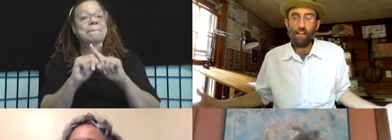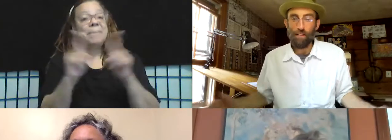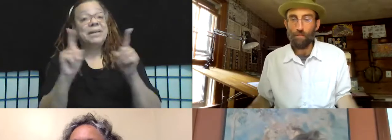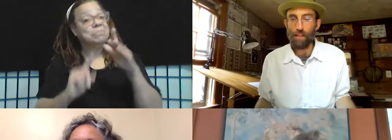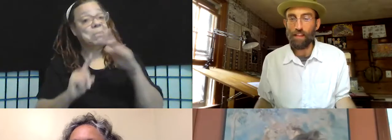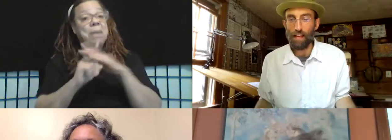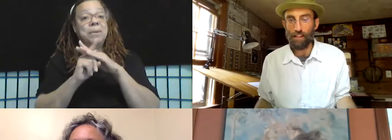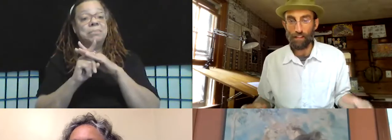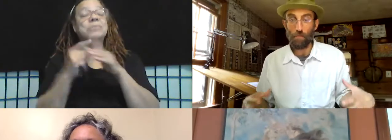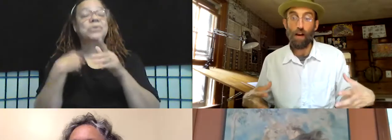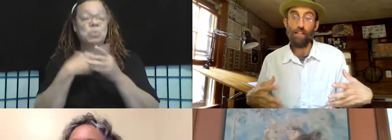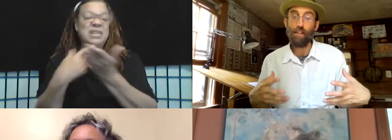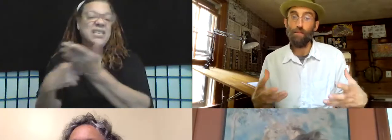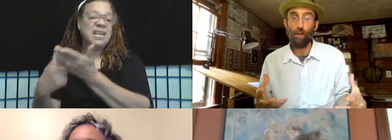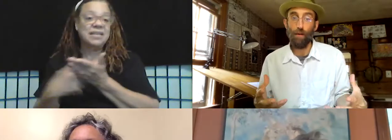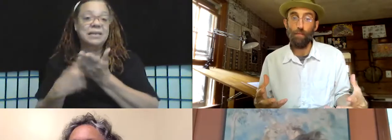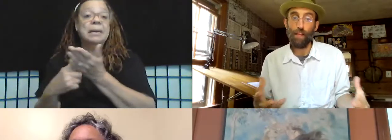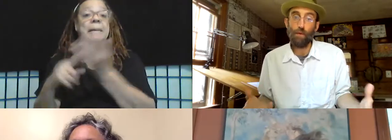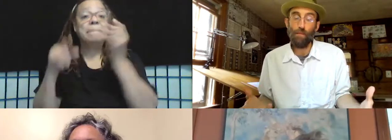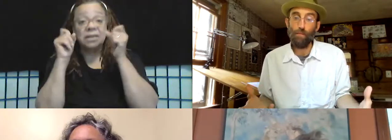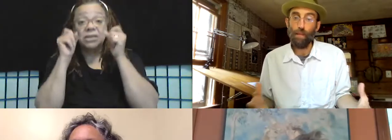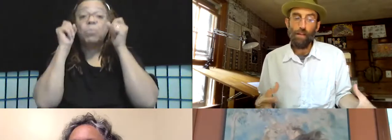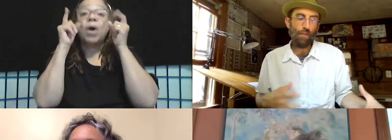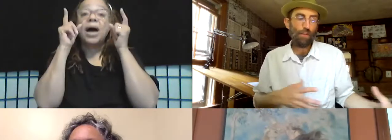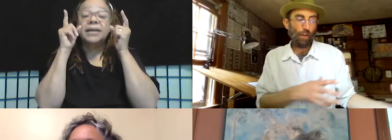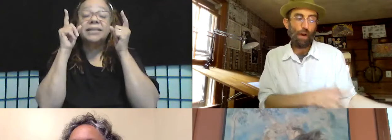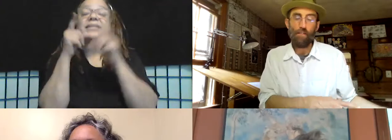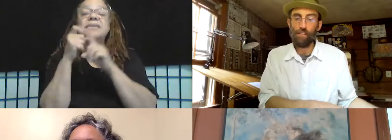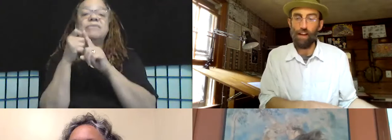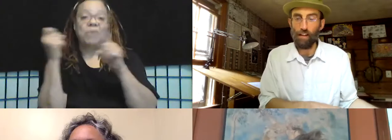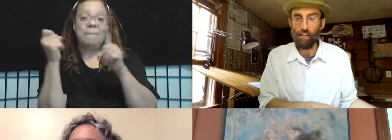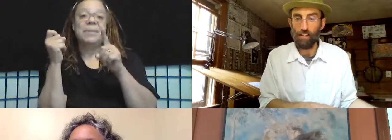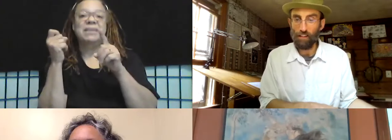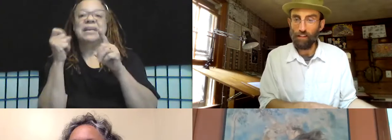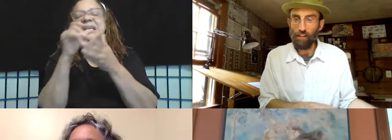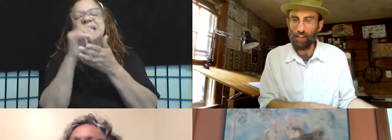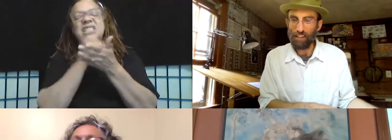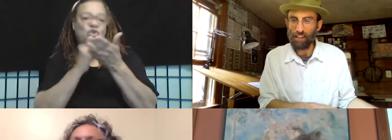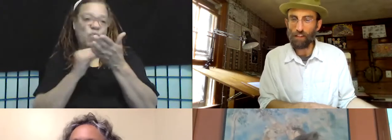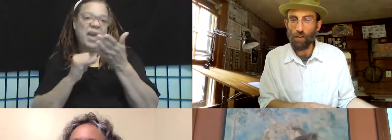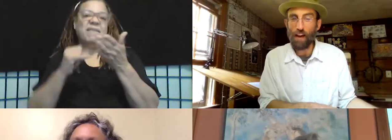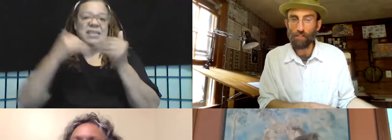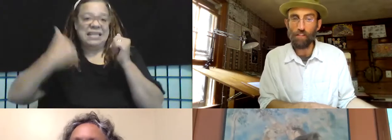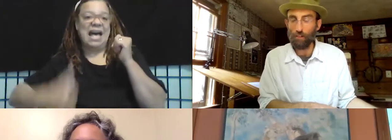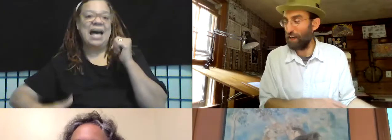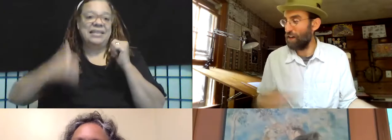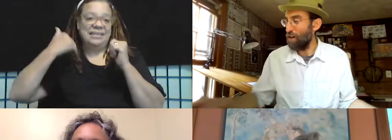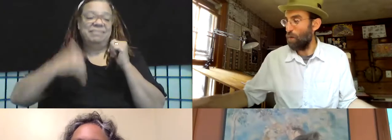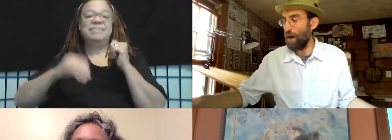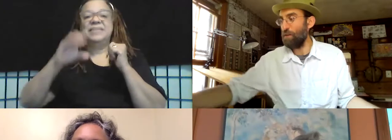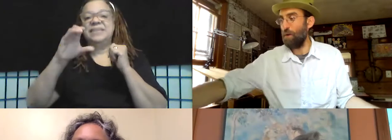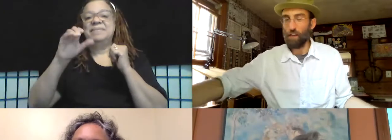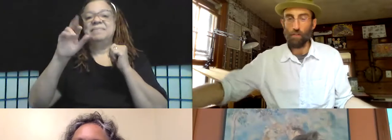so we address them. But then the surprise comes from, those are the craft side. There's a craft to,